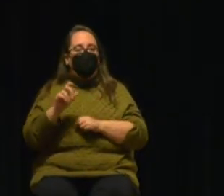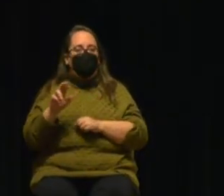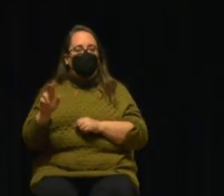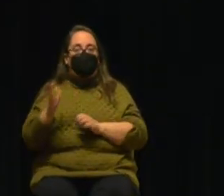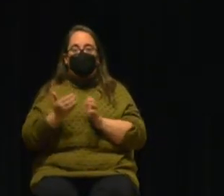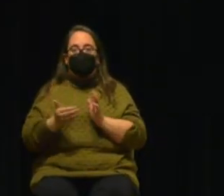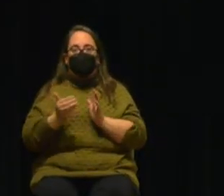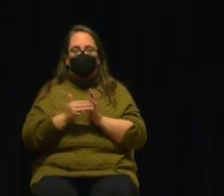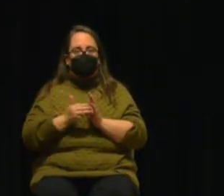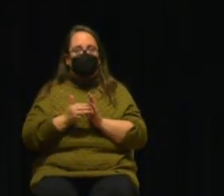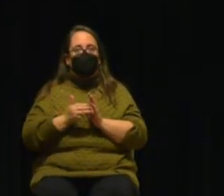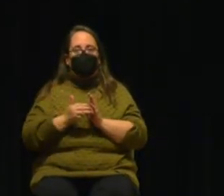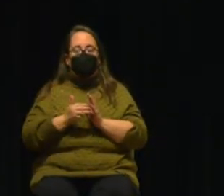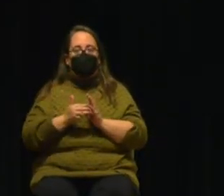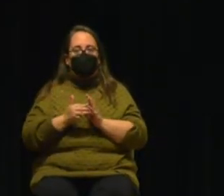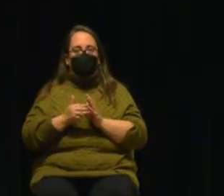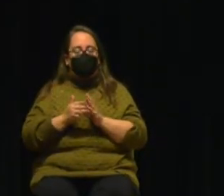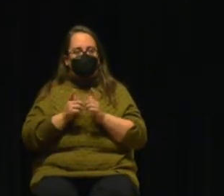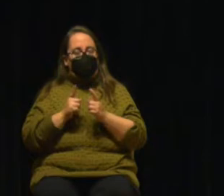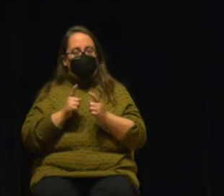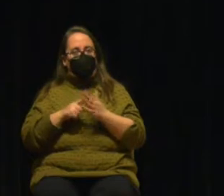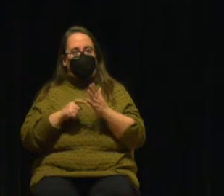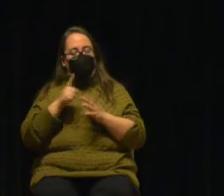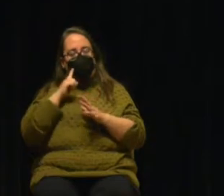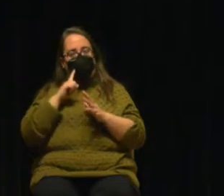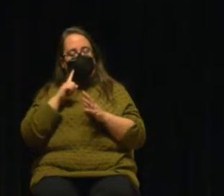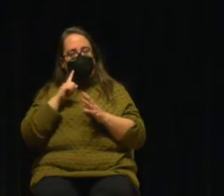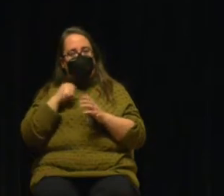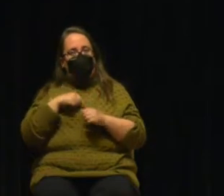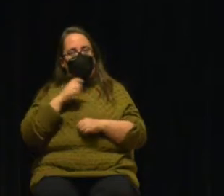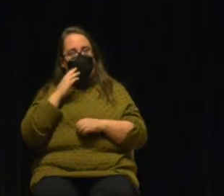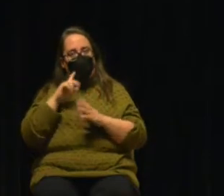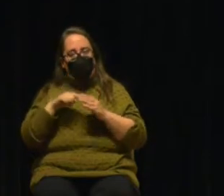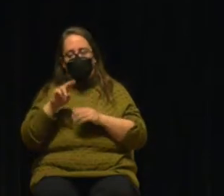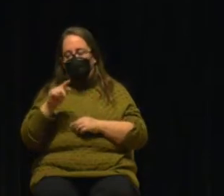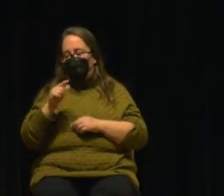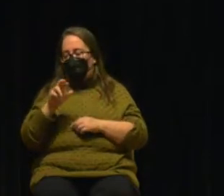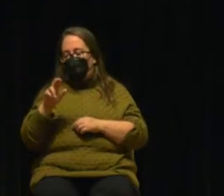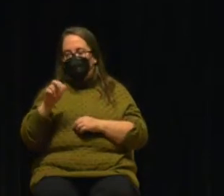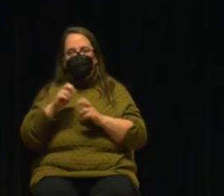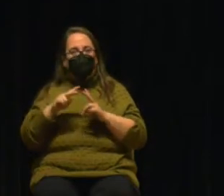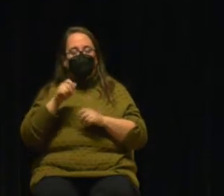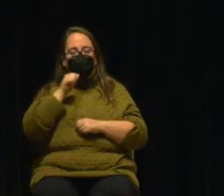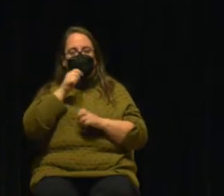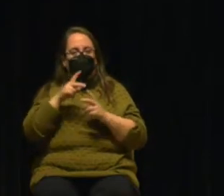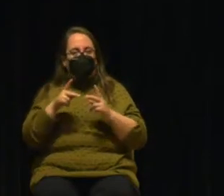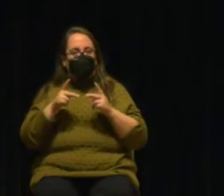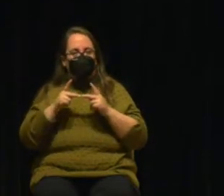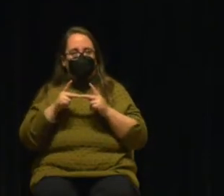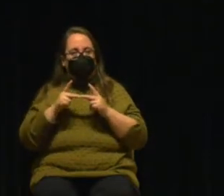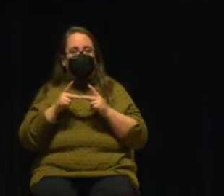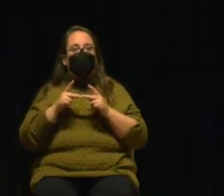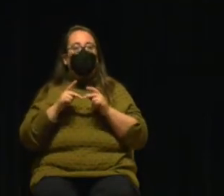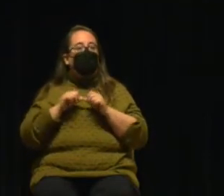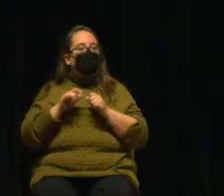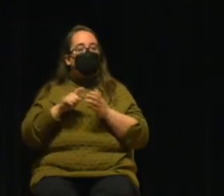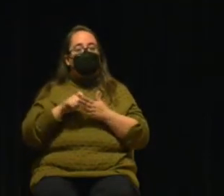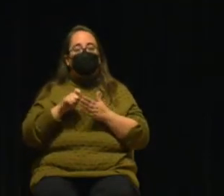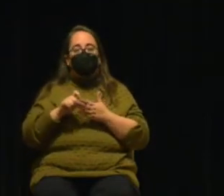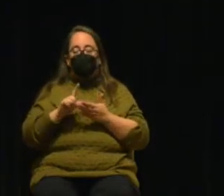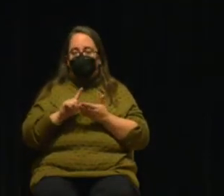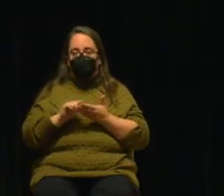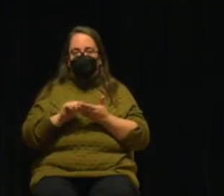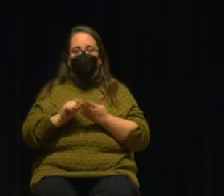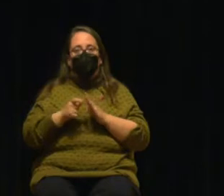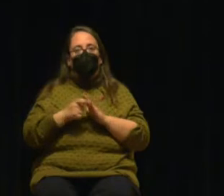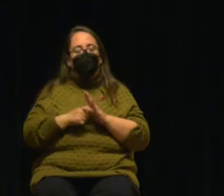Again, this runs counter to what we think we know about the Underground Railroad as this secretive organization. Still would write newspaper articles